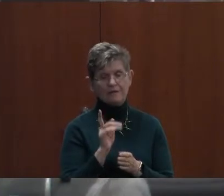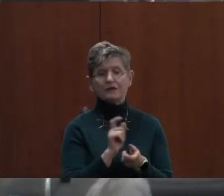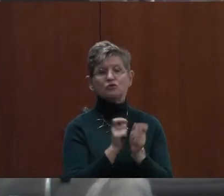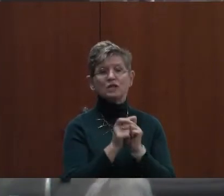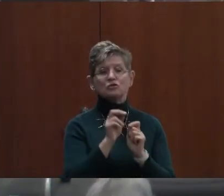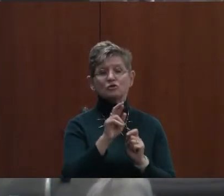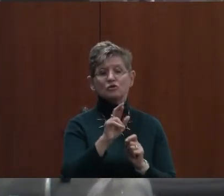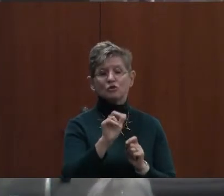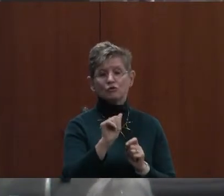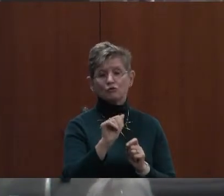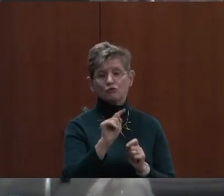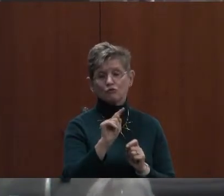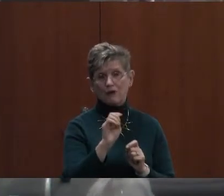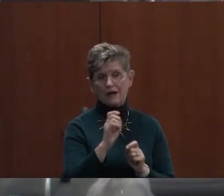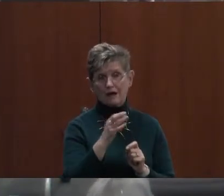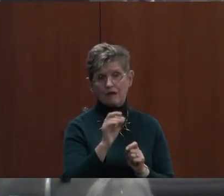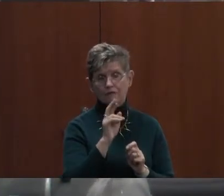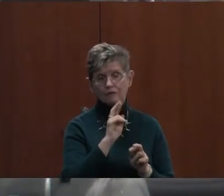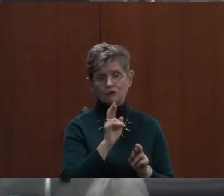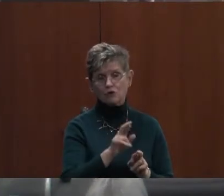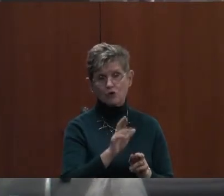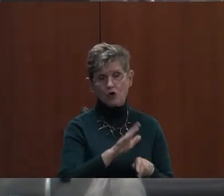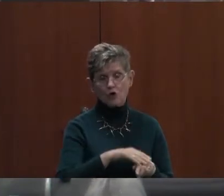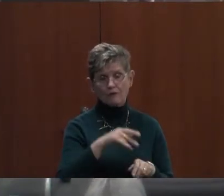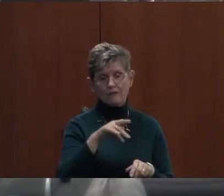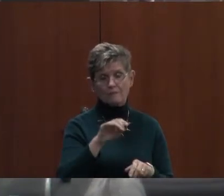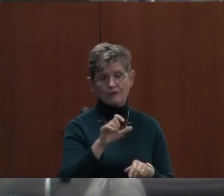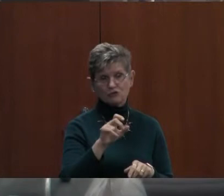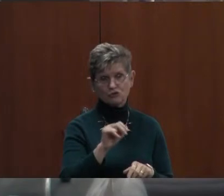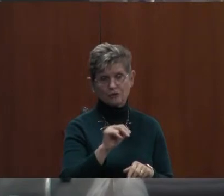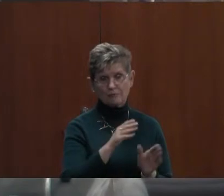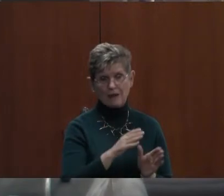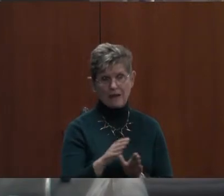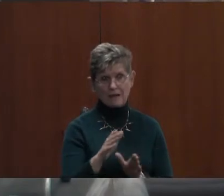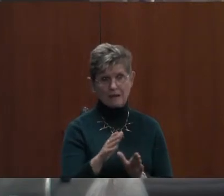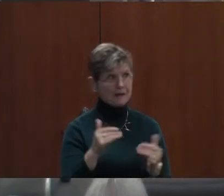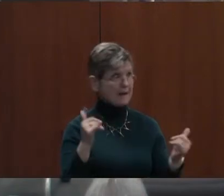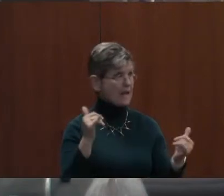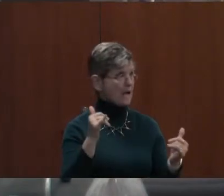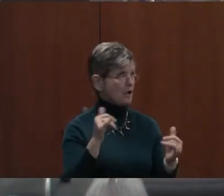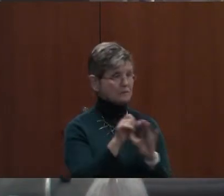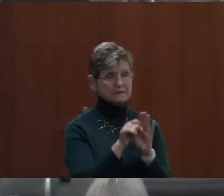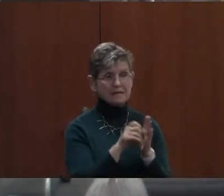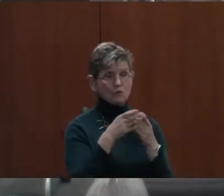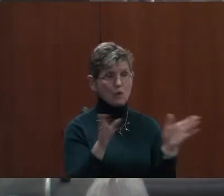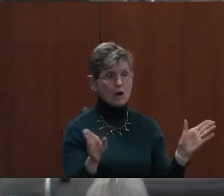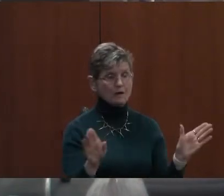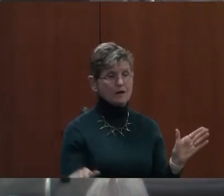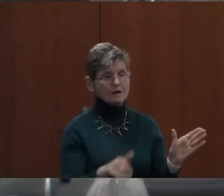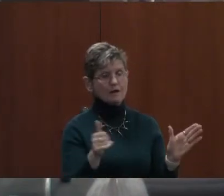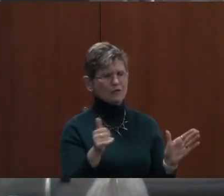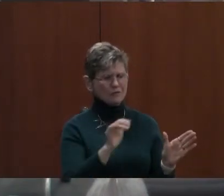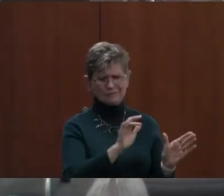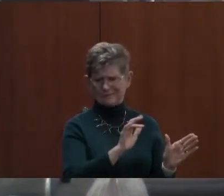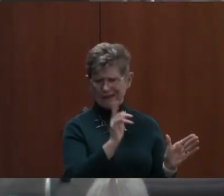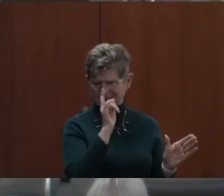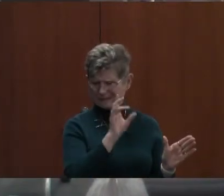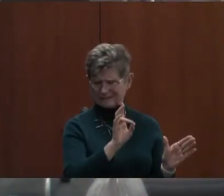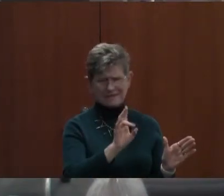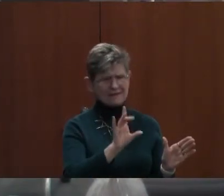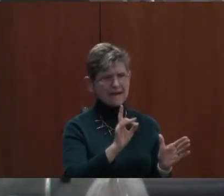rate of return on the pension plan, and you suddenly statewide, there is another 78 million, I think it is,